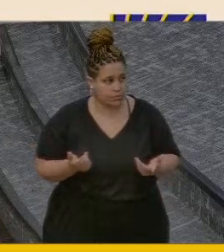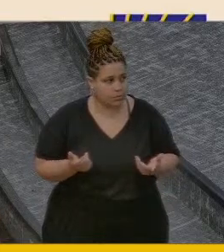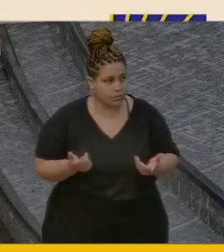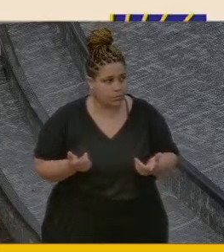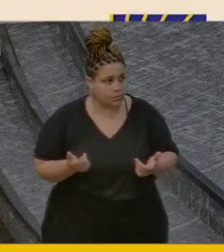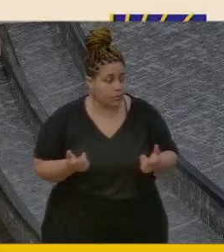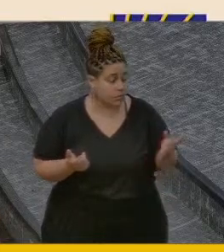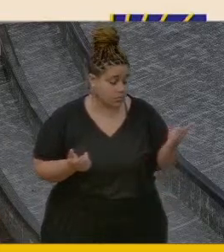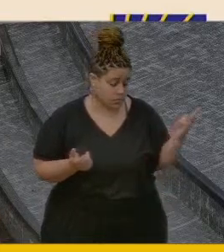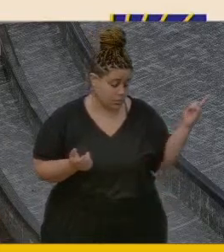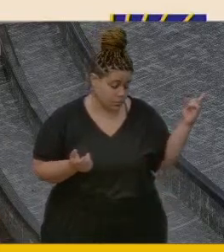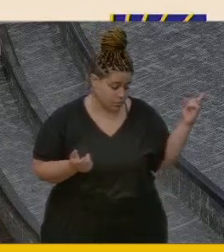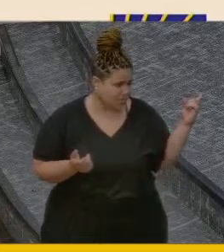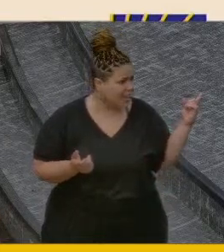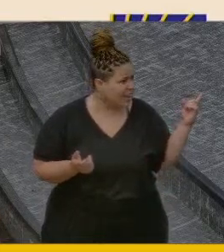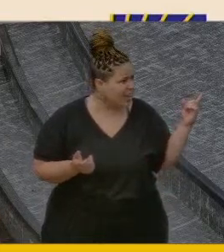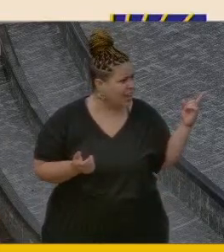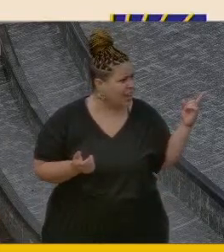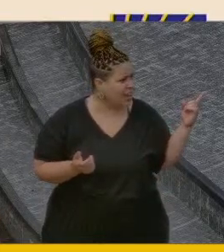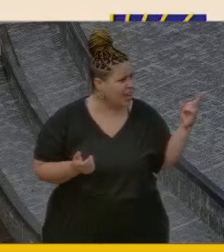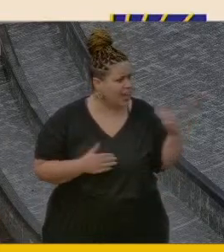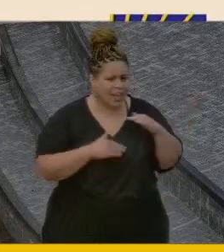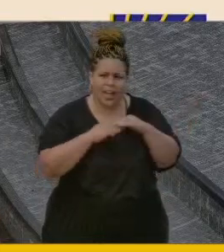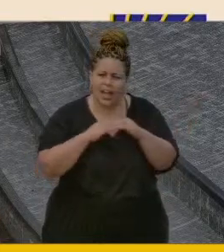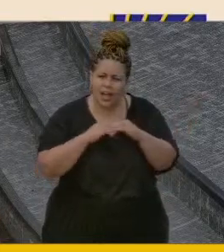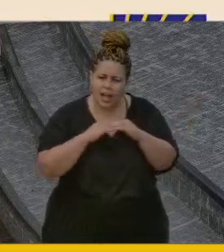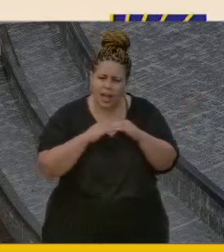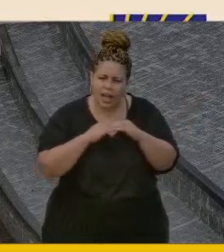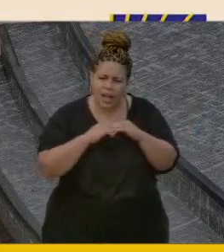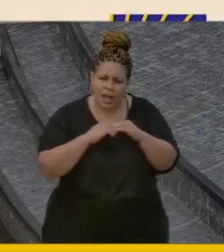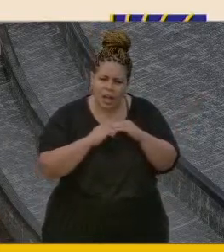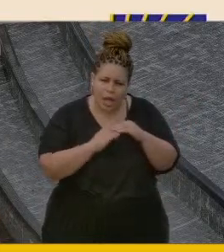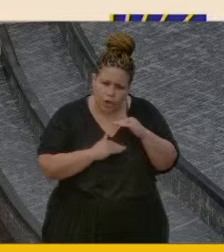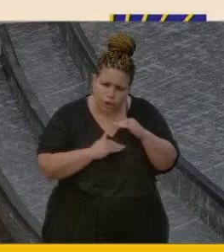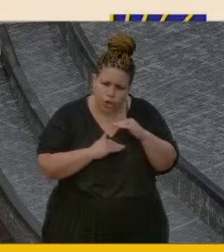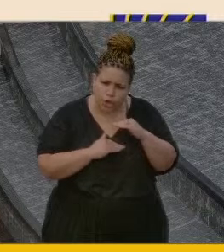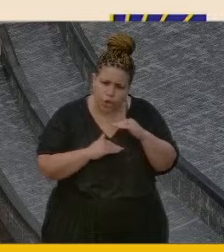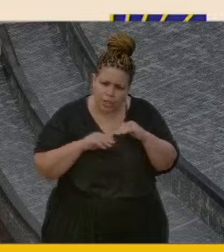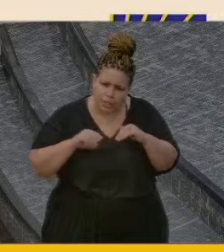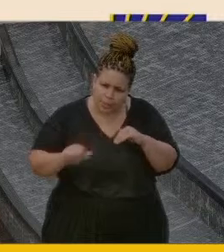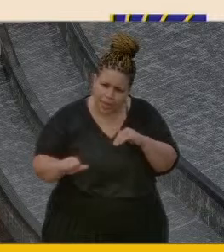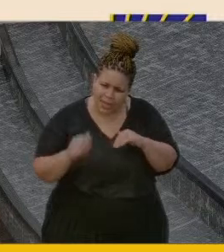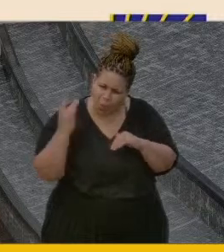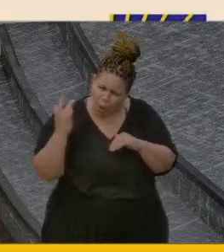Yes, ma'am. Why are we underspending so much? Is that the positions, the open positions?